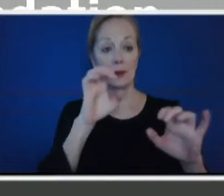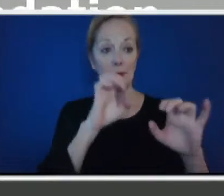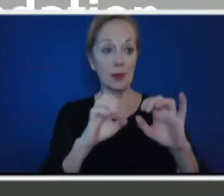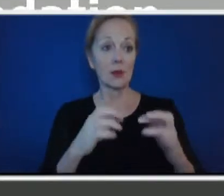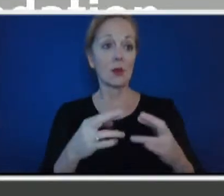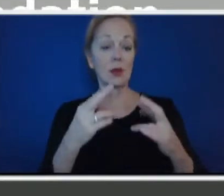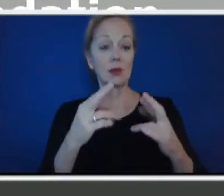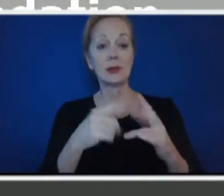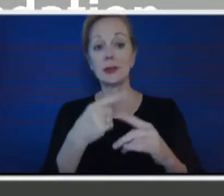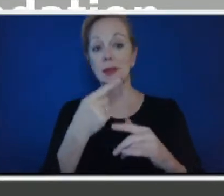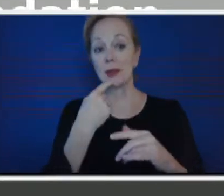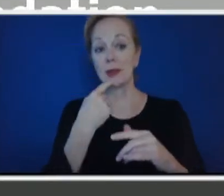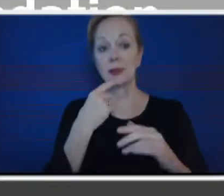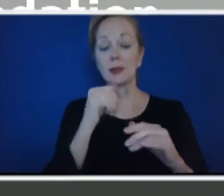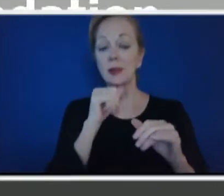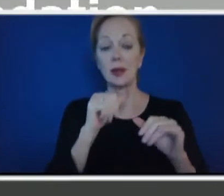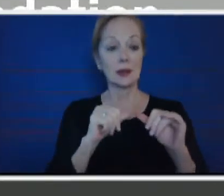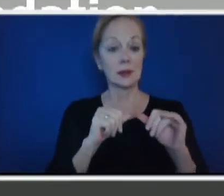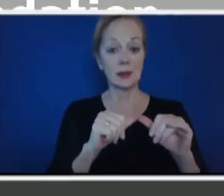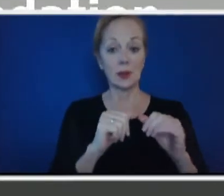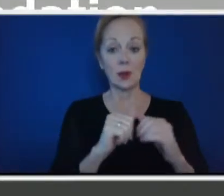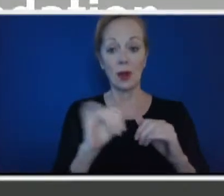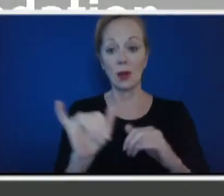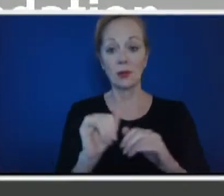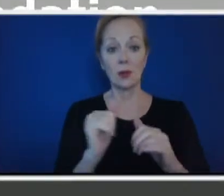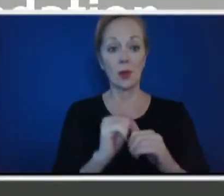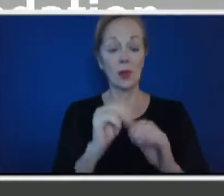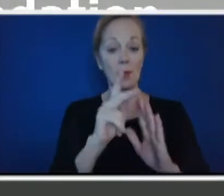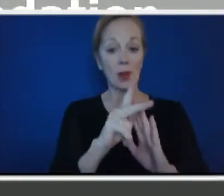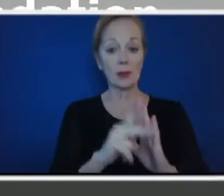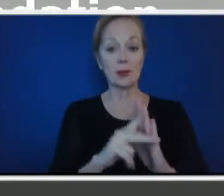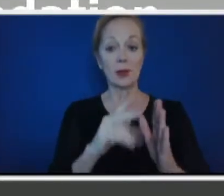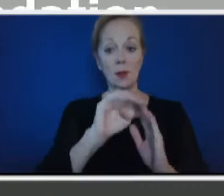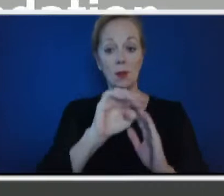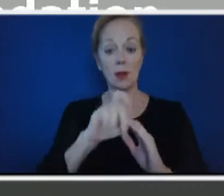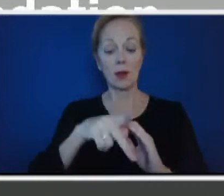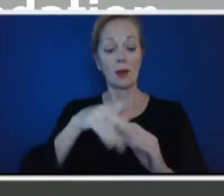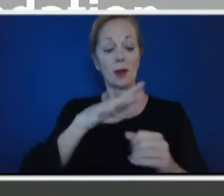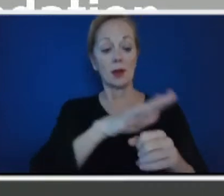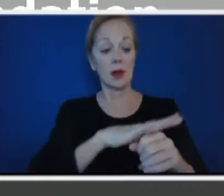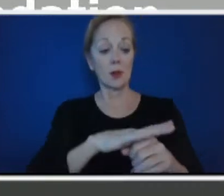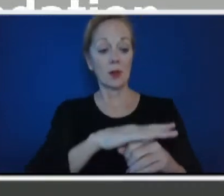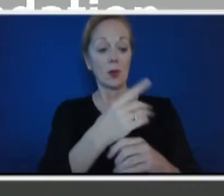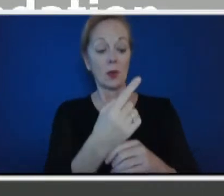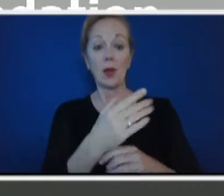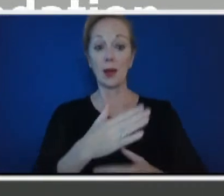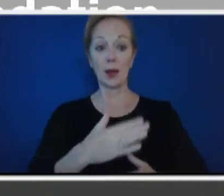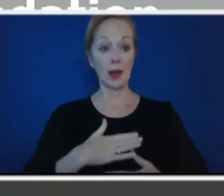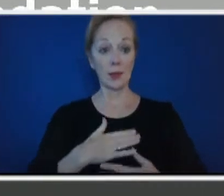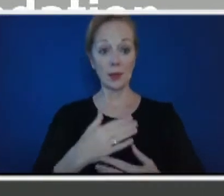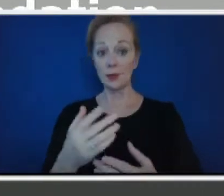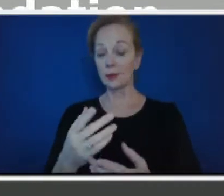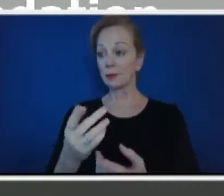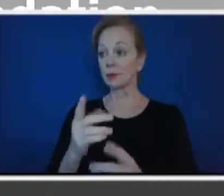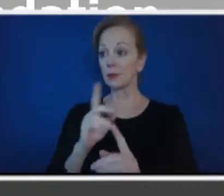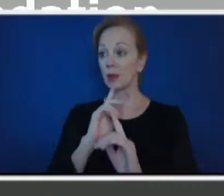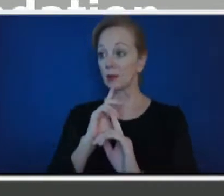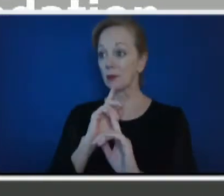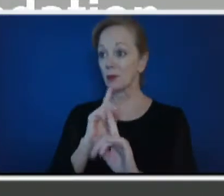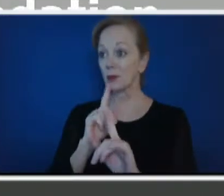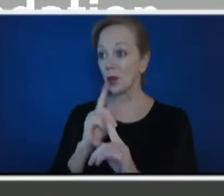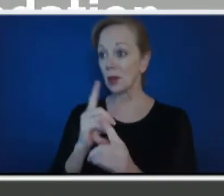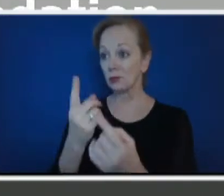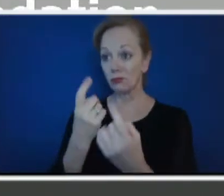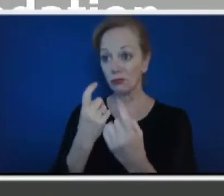As mentioned, it is inconsistent also with the policy map recommendation for neighborhood 1. We'll be happy to take any questions that you may have following the